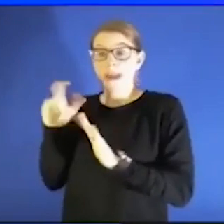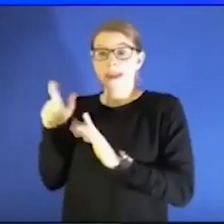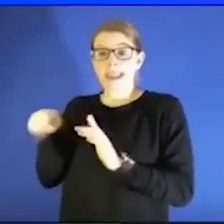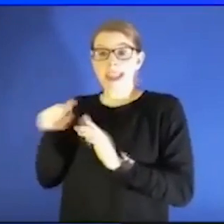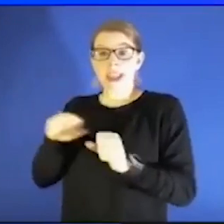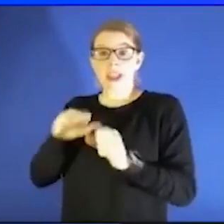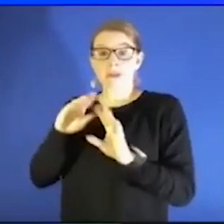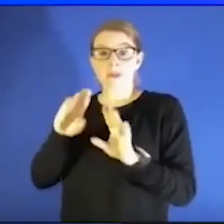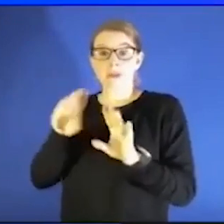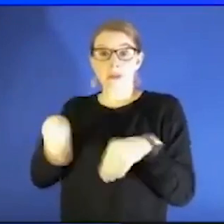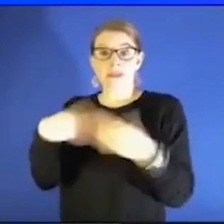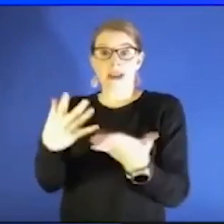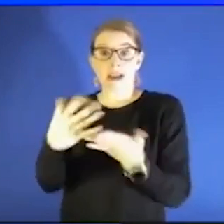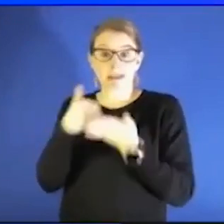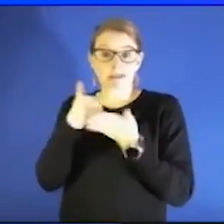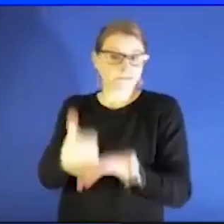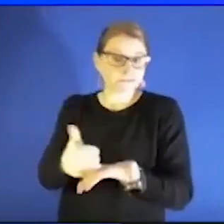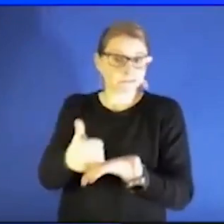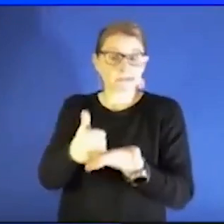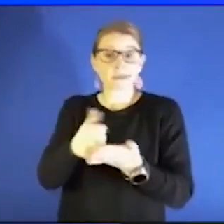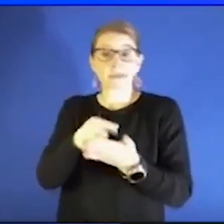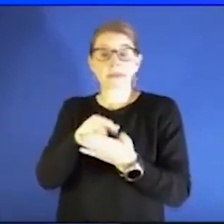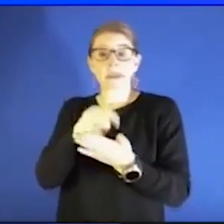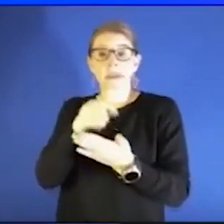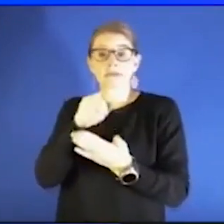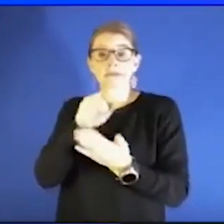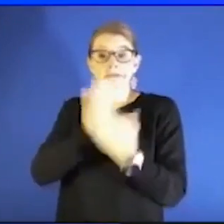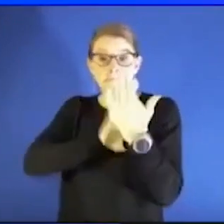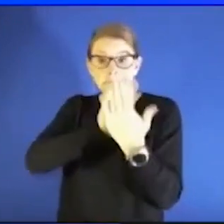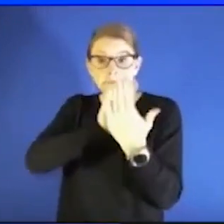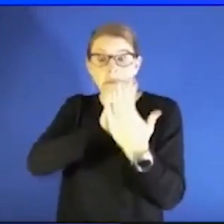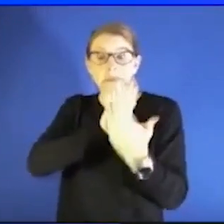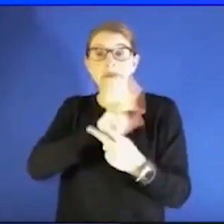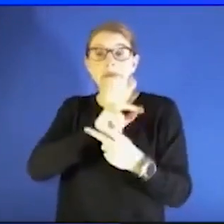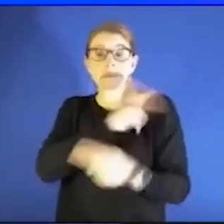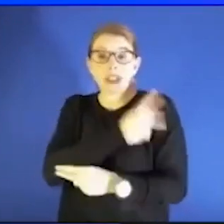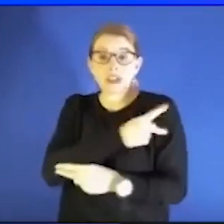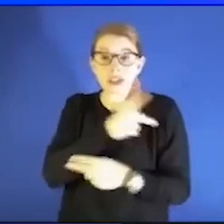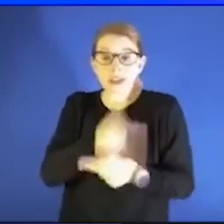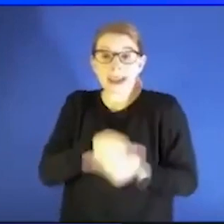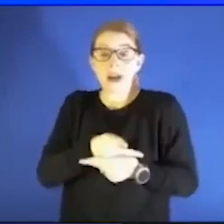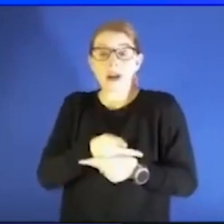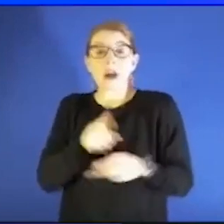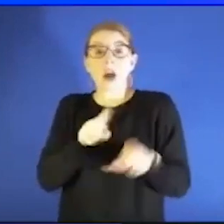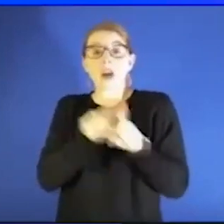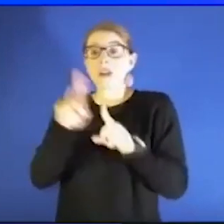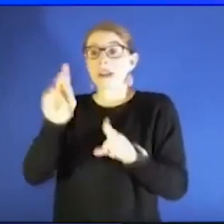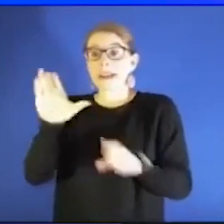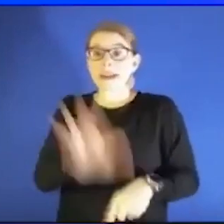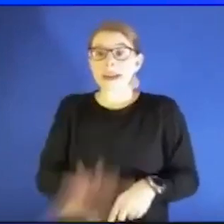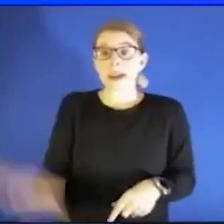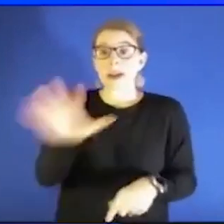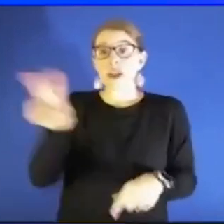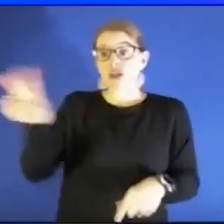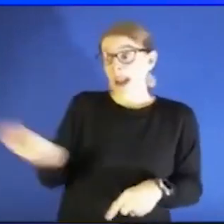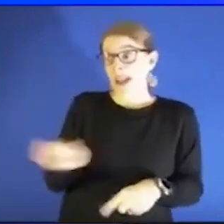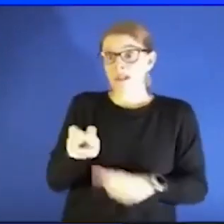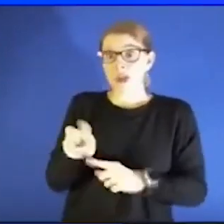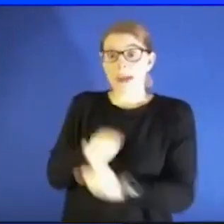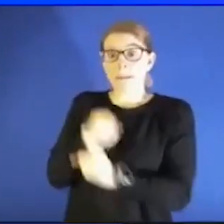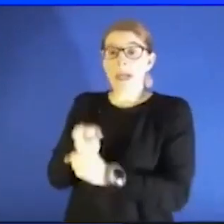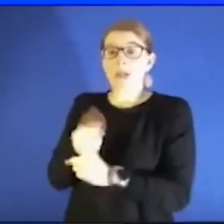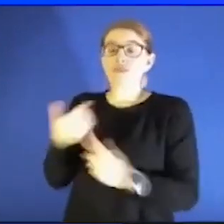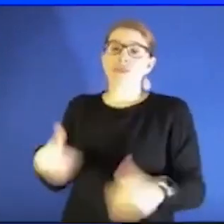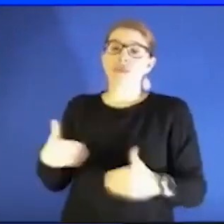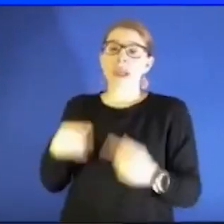care. And across the metro area, there's been big impacts on transfers. It's been difficult for us